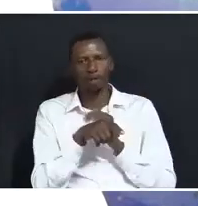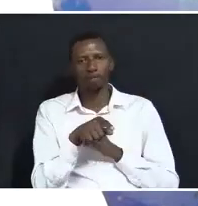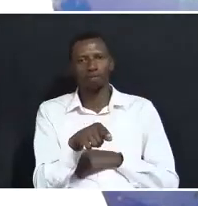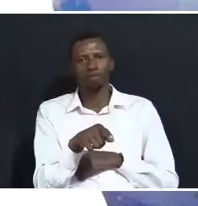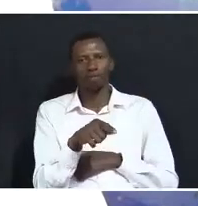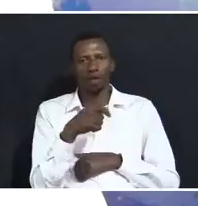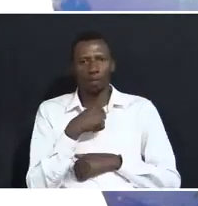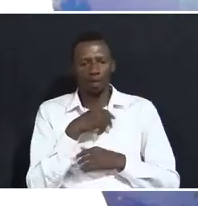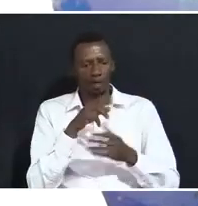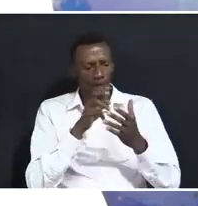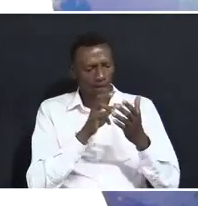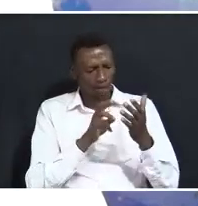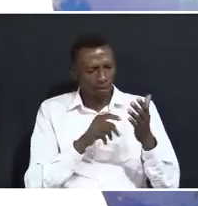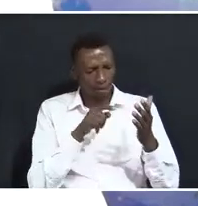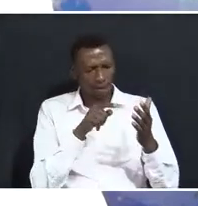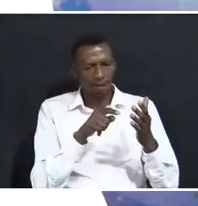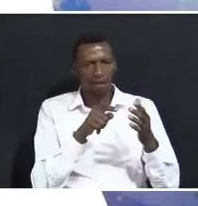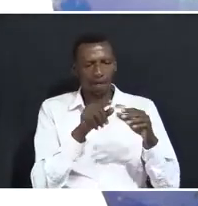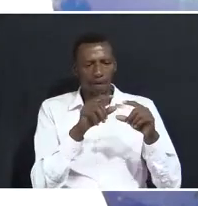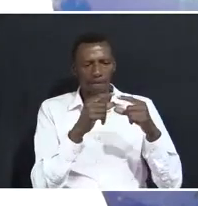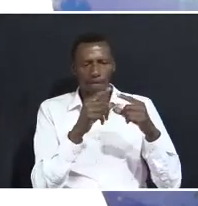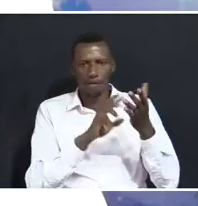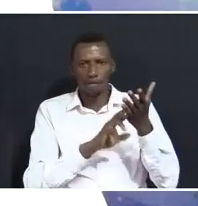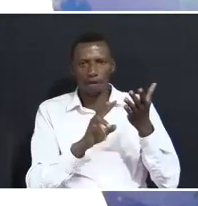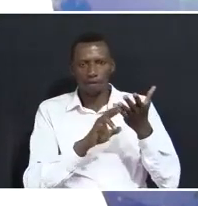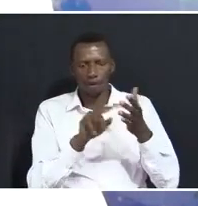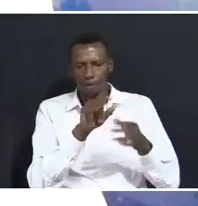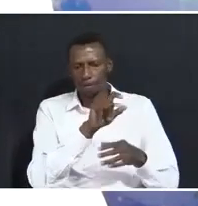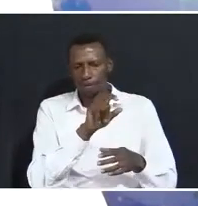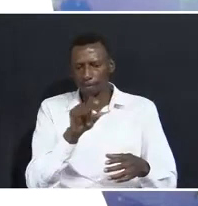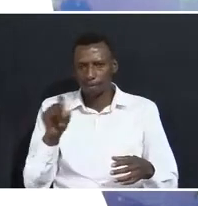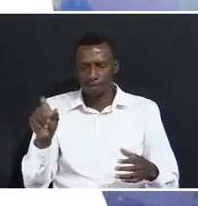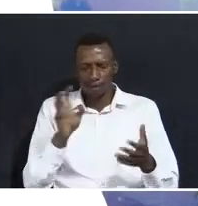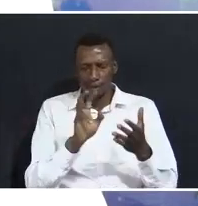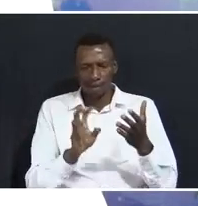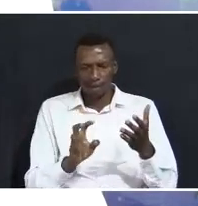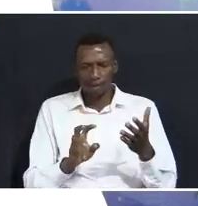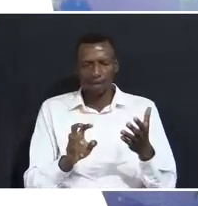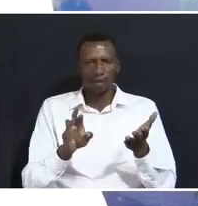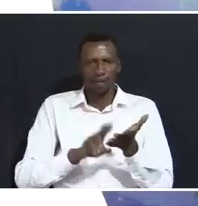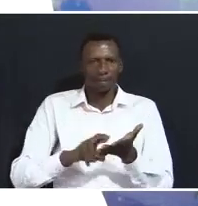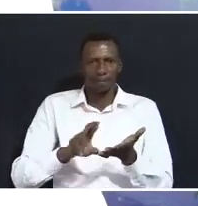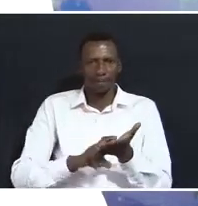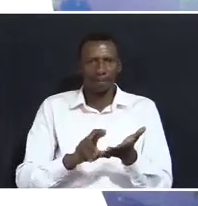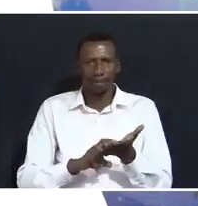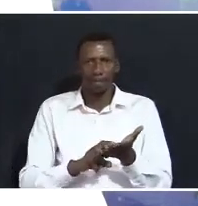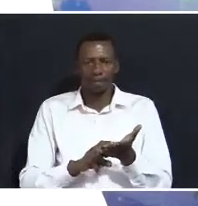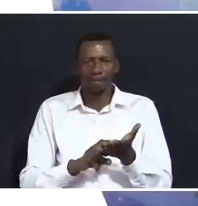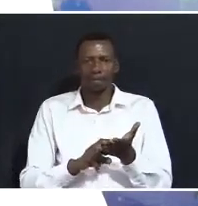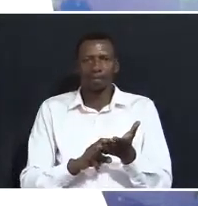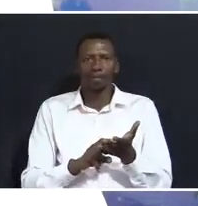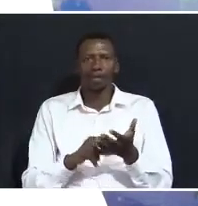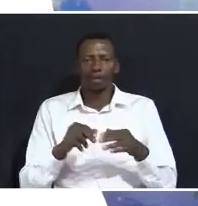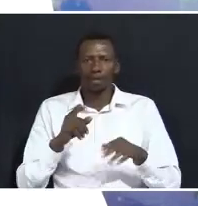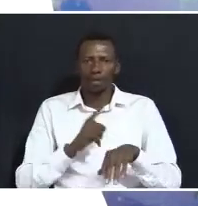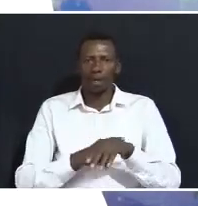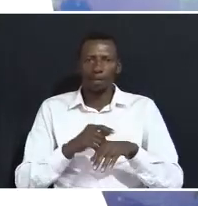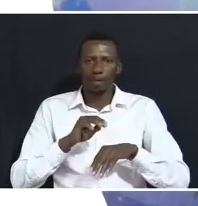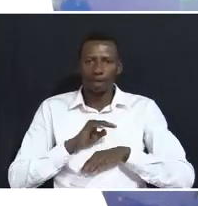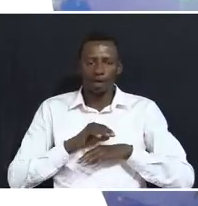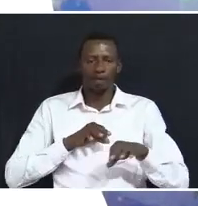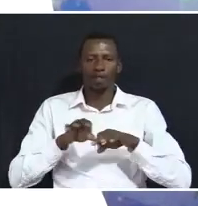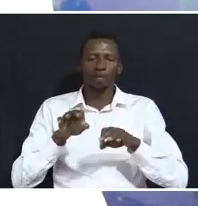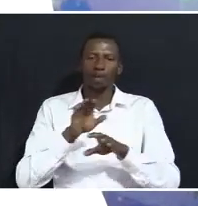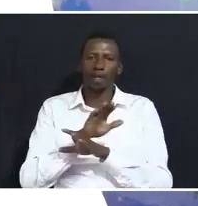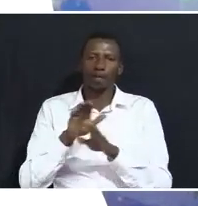of this portion of the scripture. I don't have the time to be able to tell you everything. But this